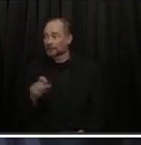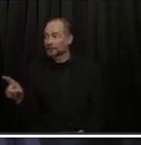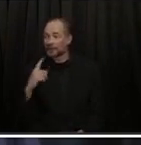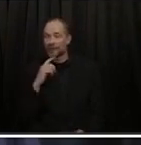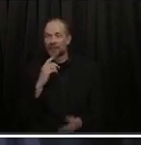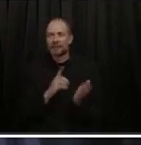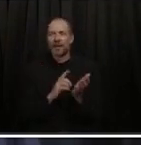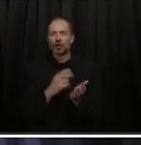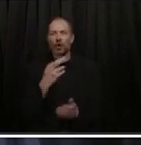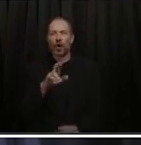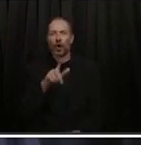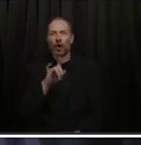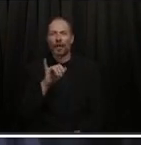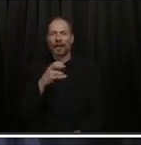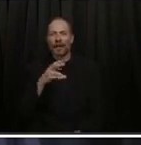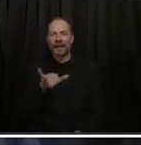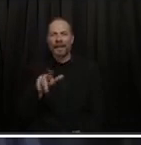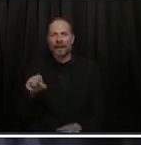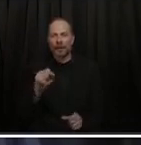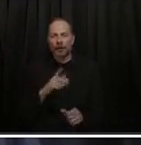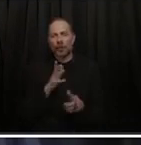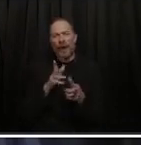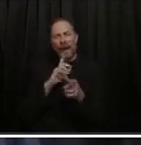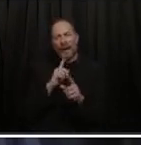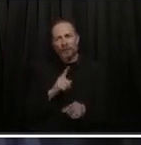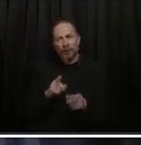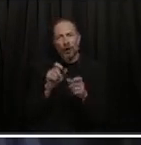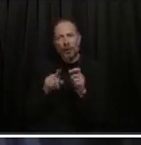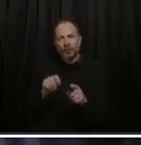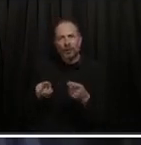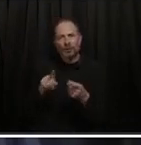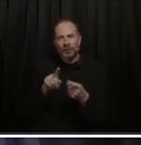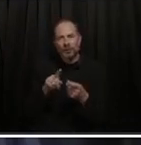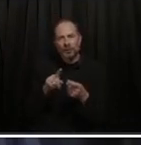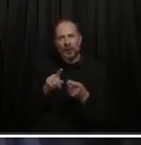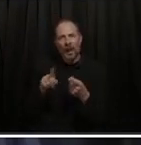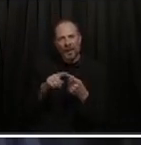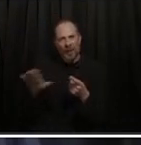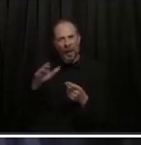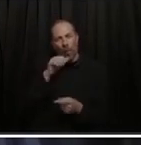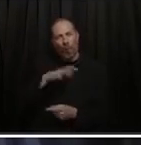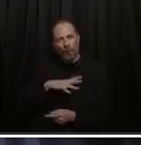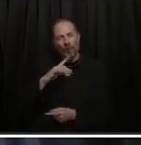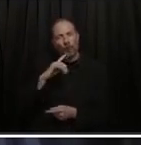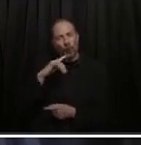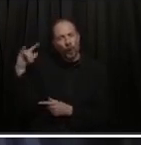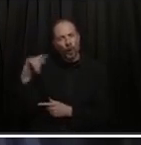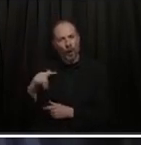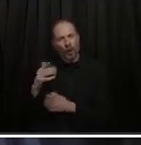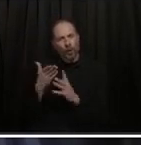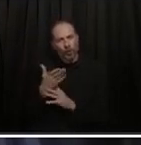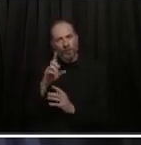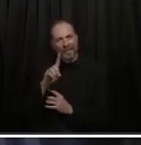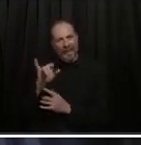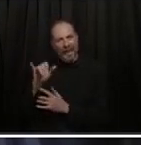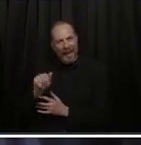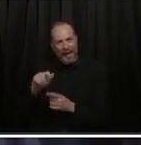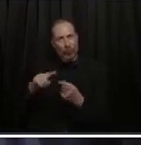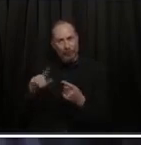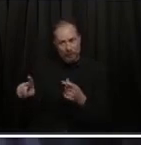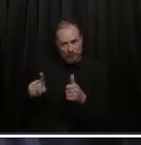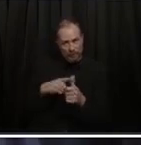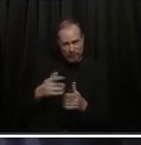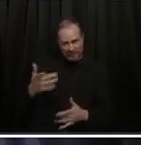Can you answer a few more questions about the variant case, specifically when the woman traveled through DIA, when they started getting sick, when they first